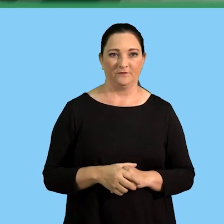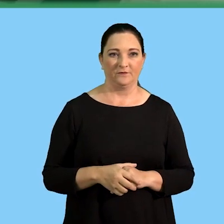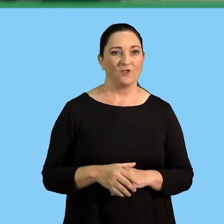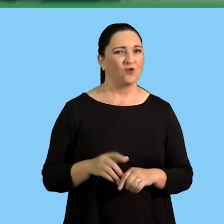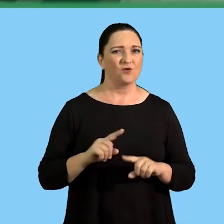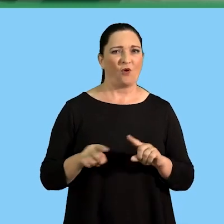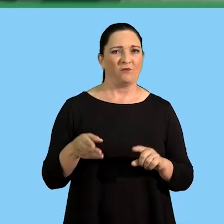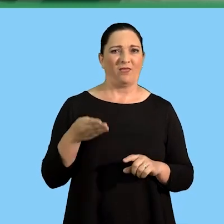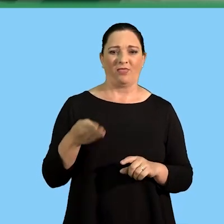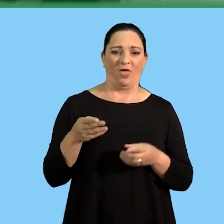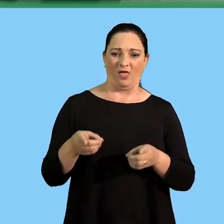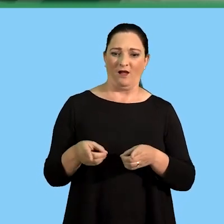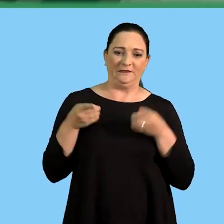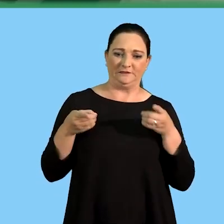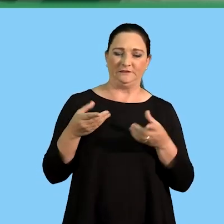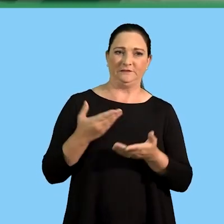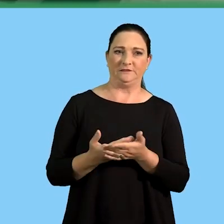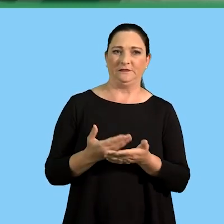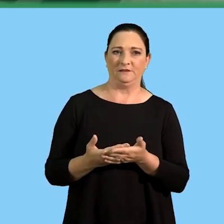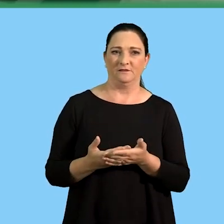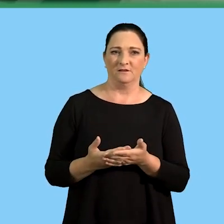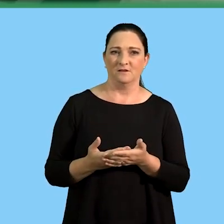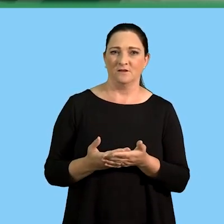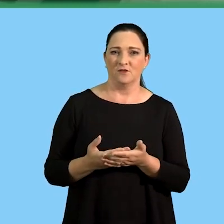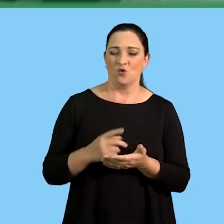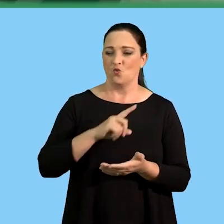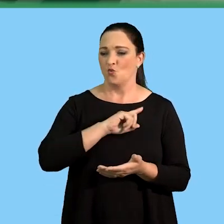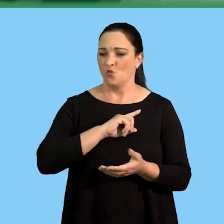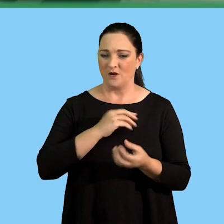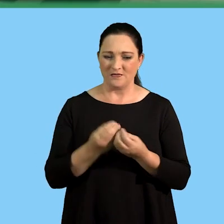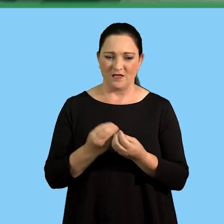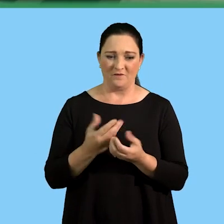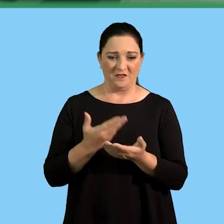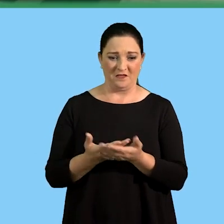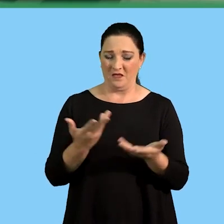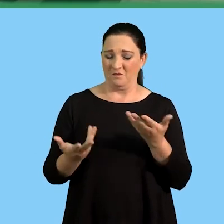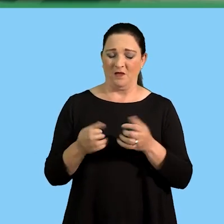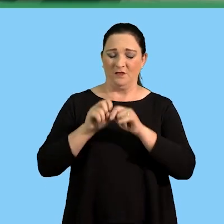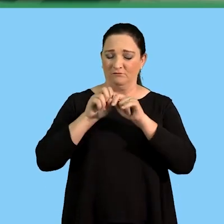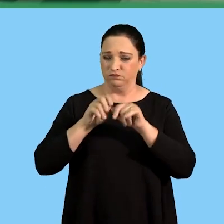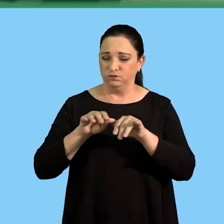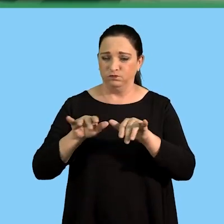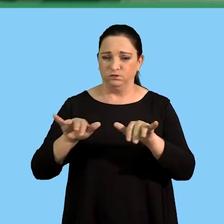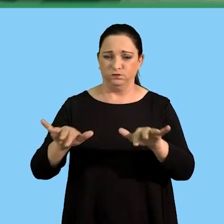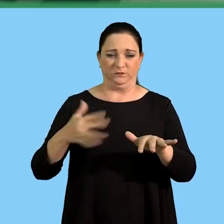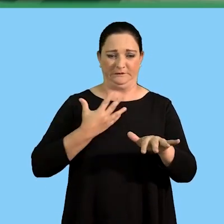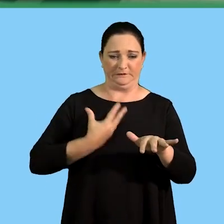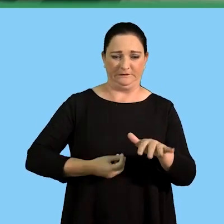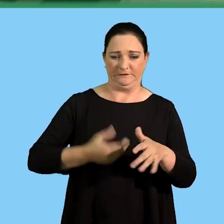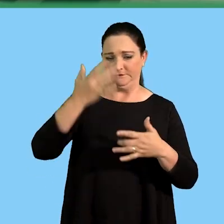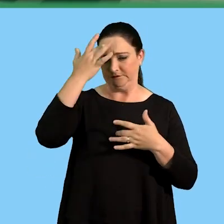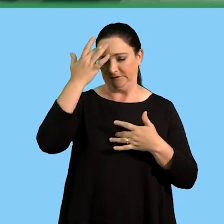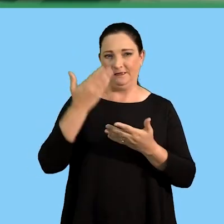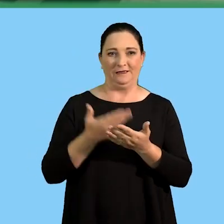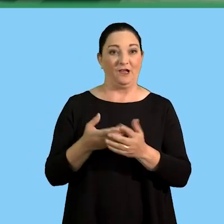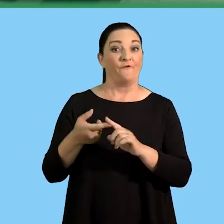no hazardous substances that can cause any damage or disease or an injury to